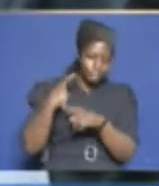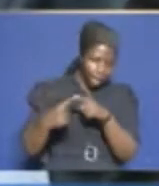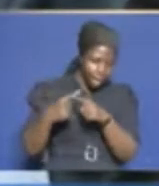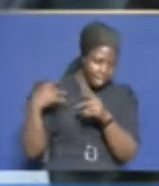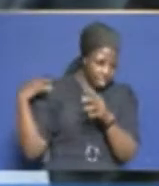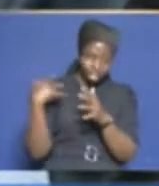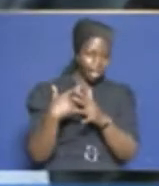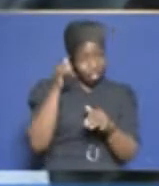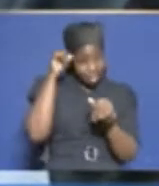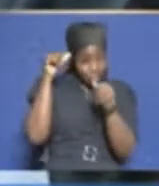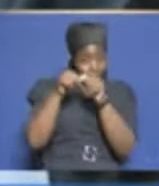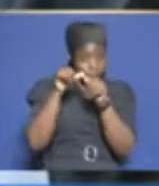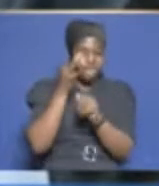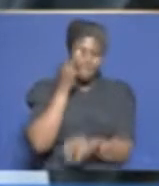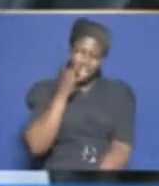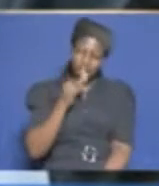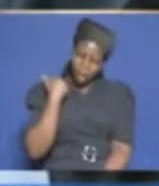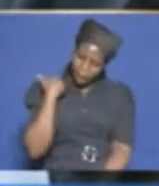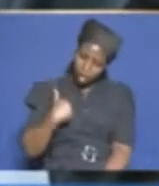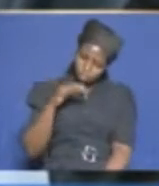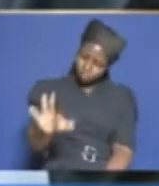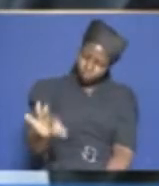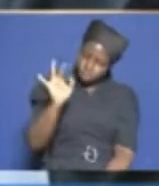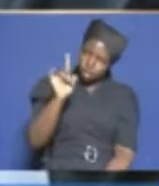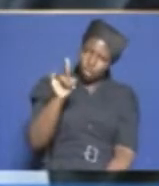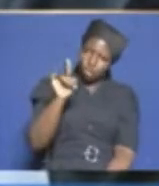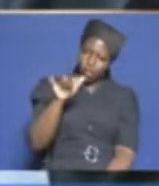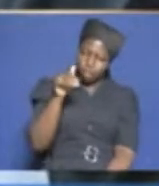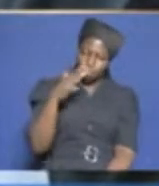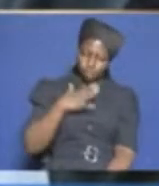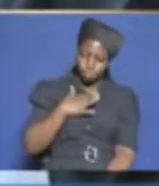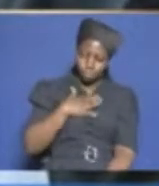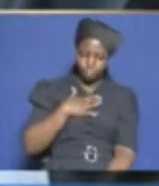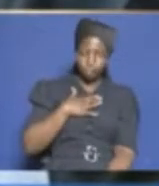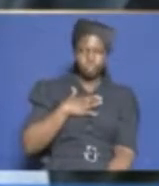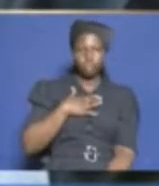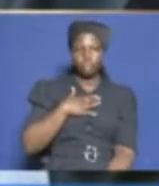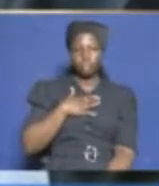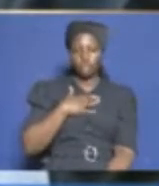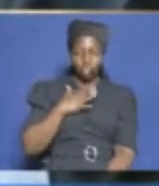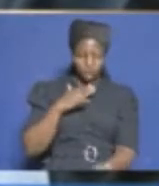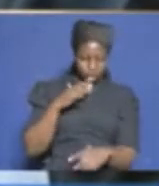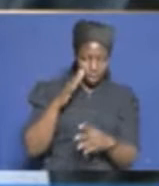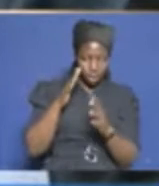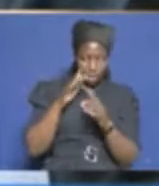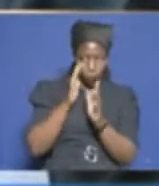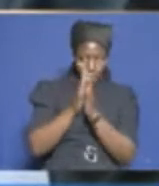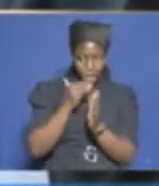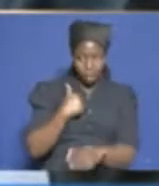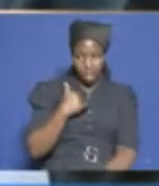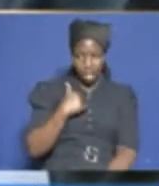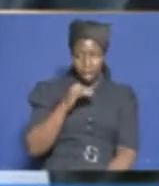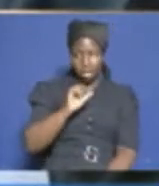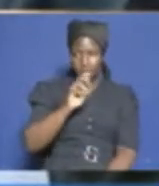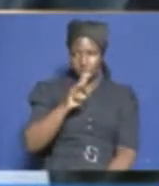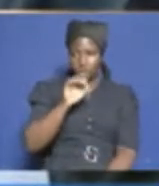after it had failed so many revolutions, "Remember, France, I picked you from the gutter with my sword. And that